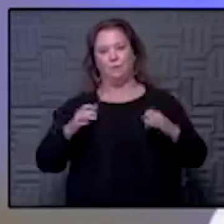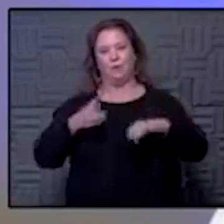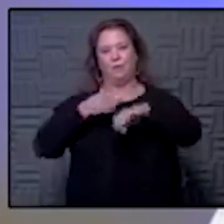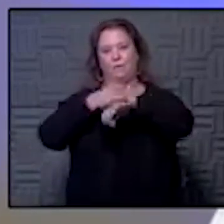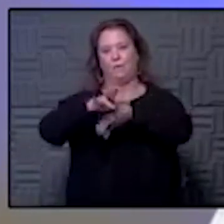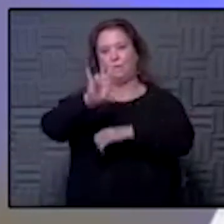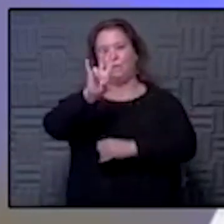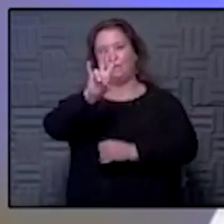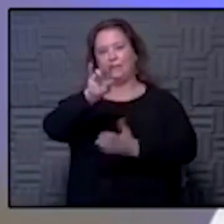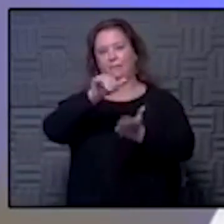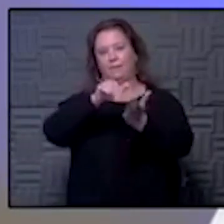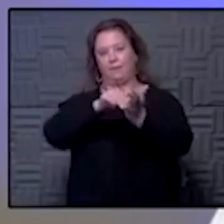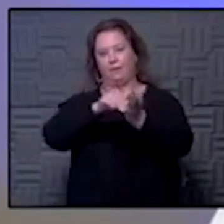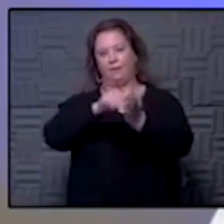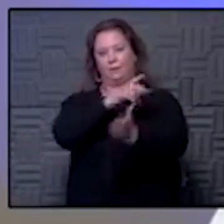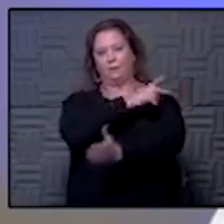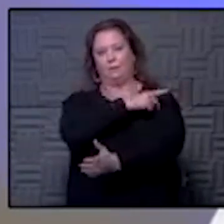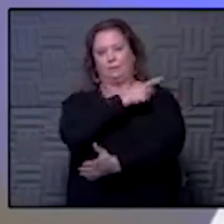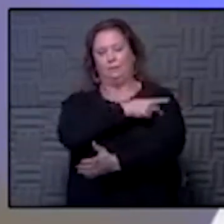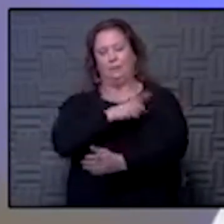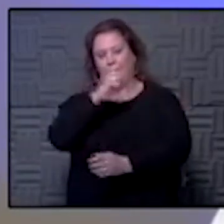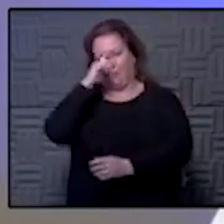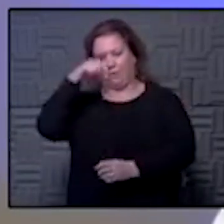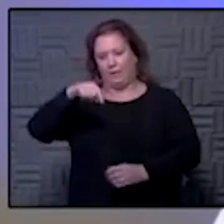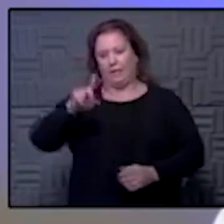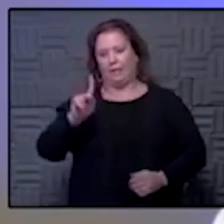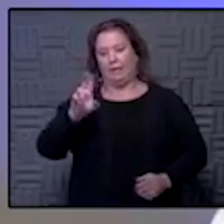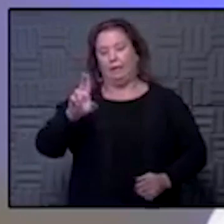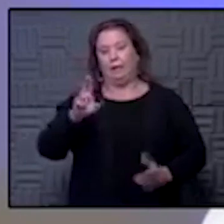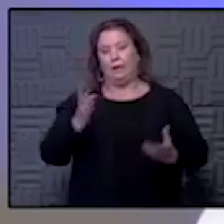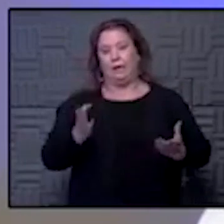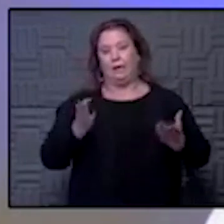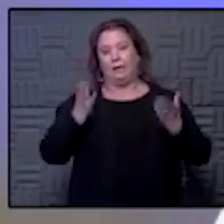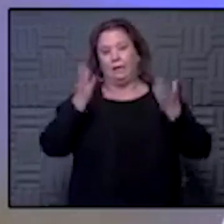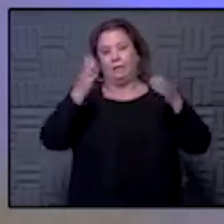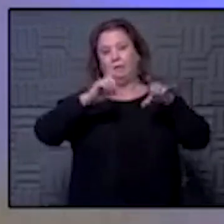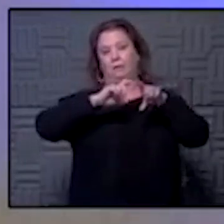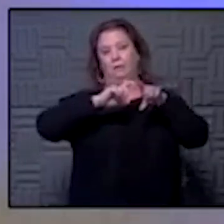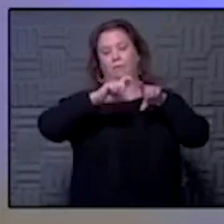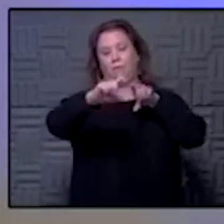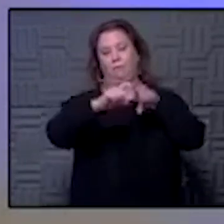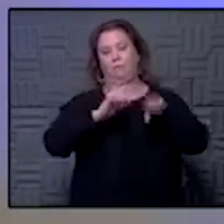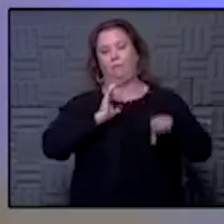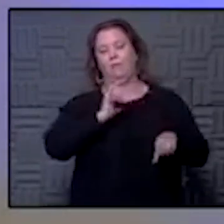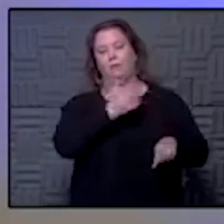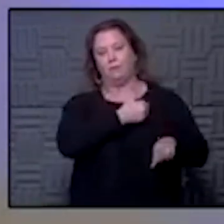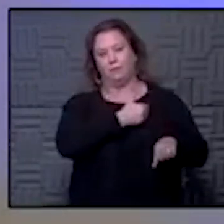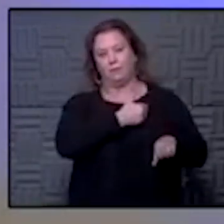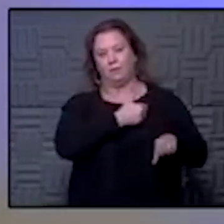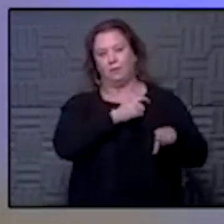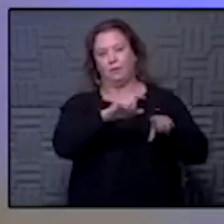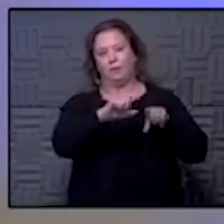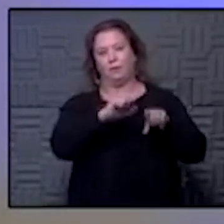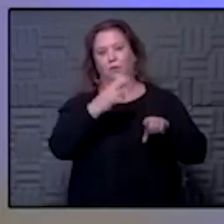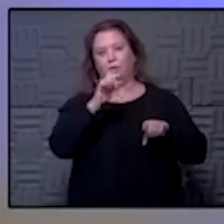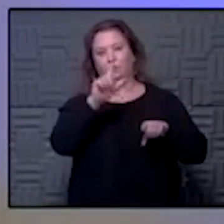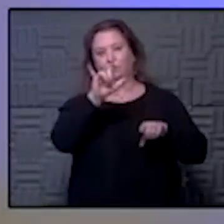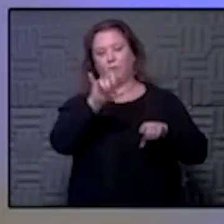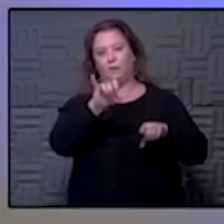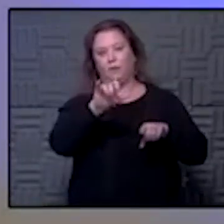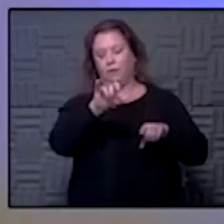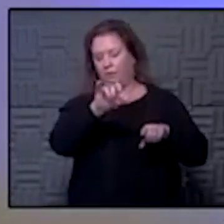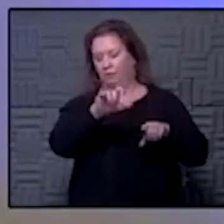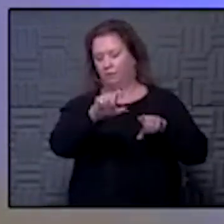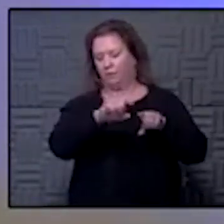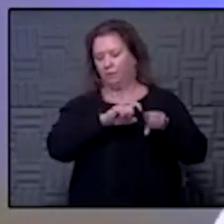7,000 participants identified here for KU. I would suggest that you call us. Call Shelby at 314. I'm